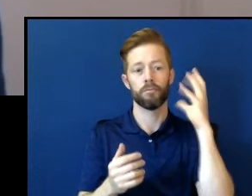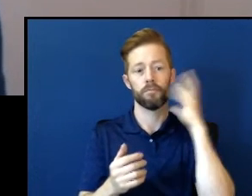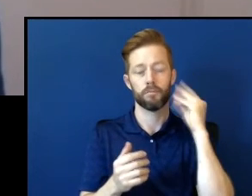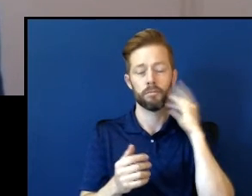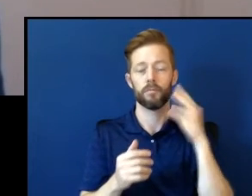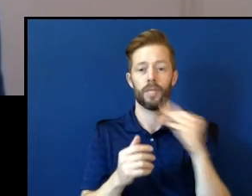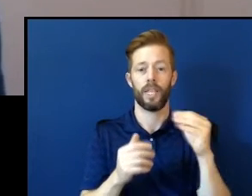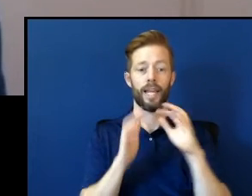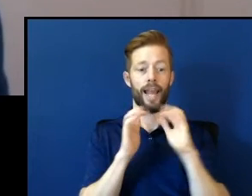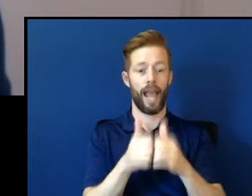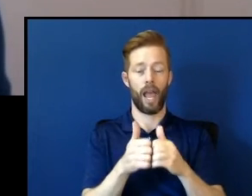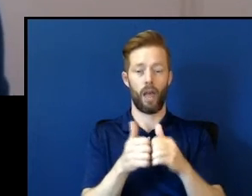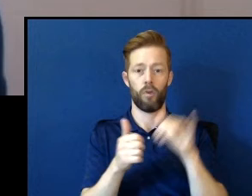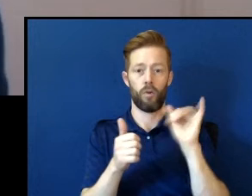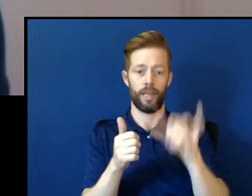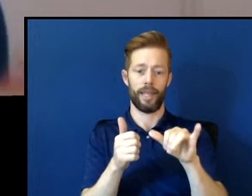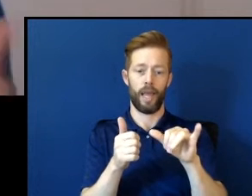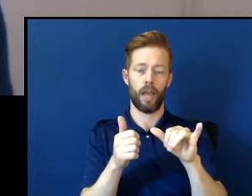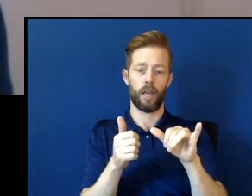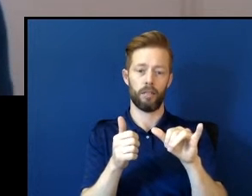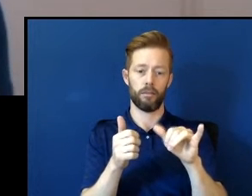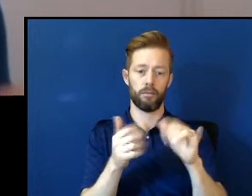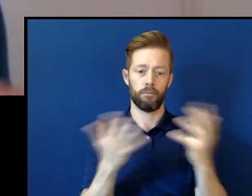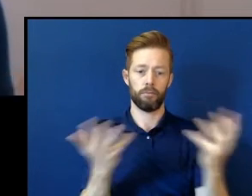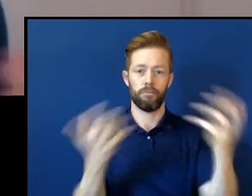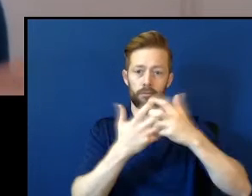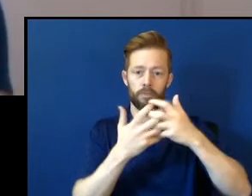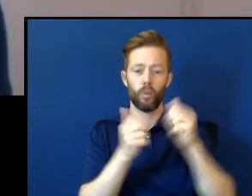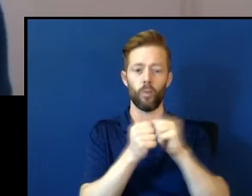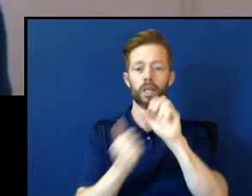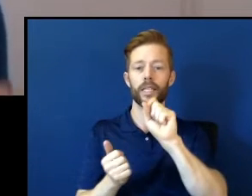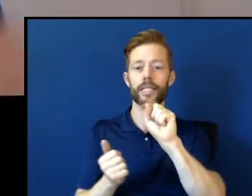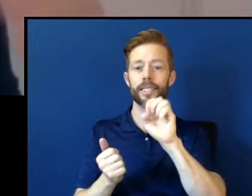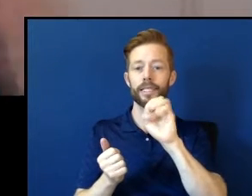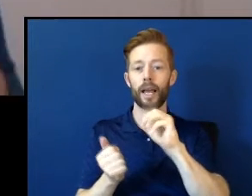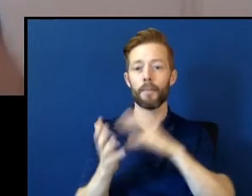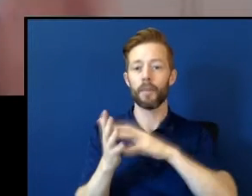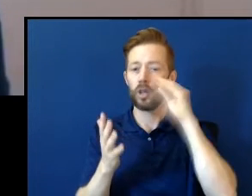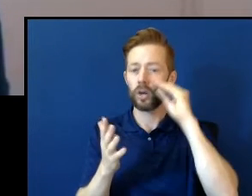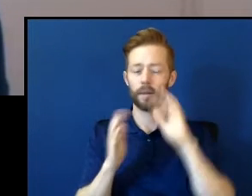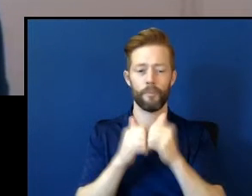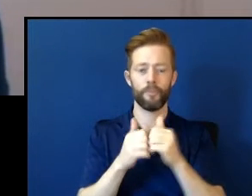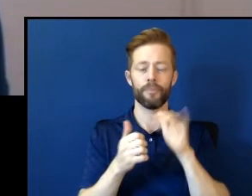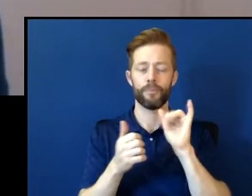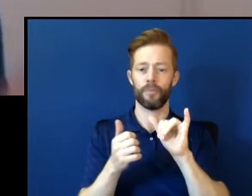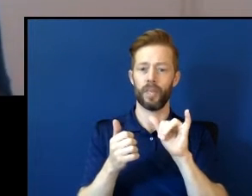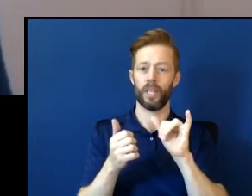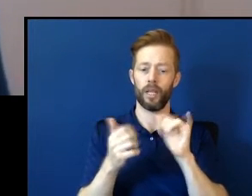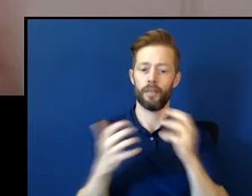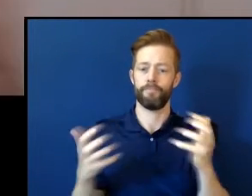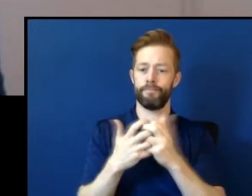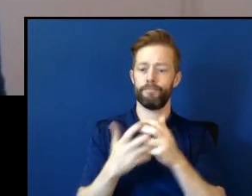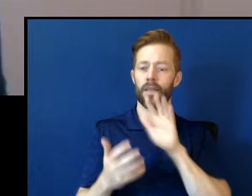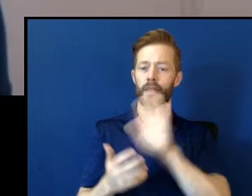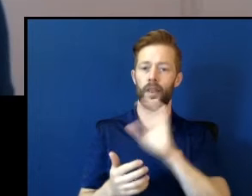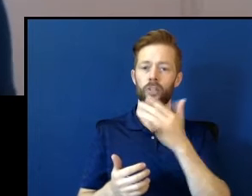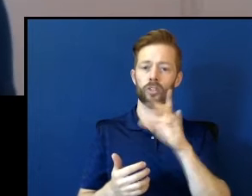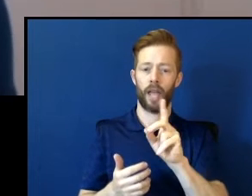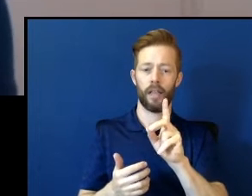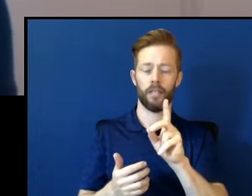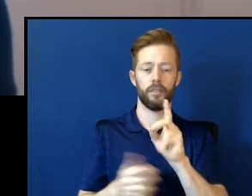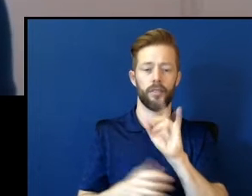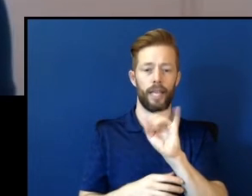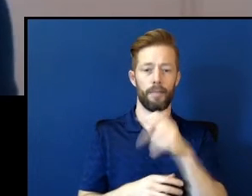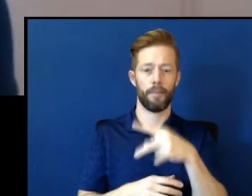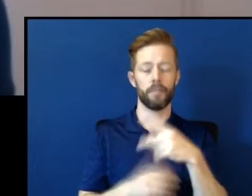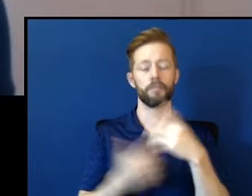everyday experiences and how those tie into STEM learning and how those tie into